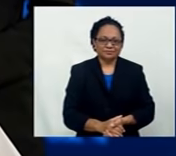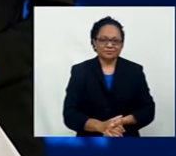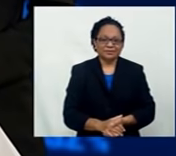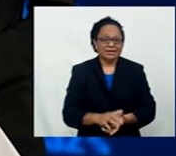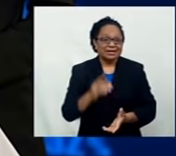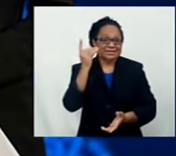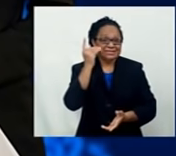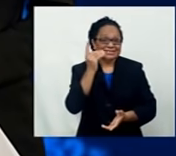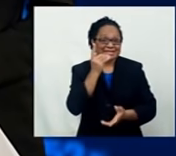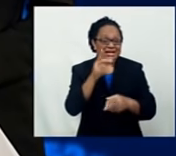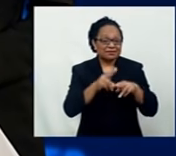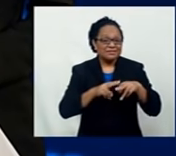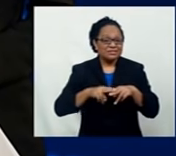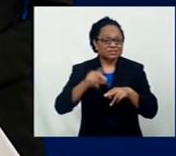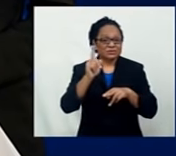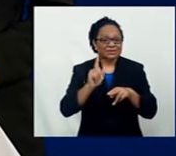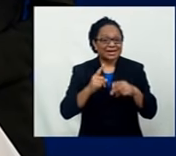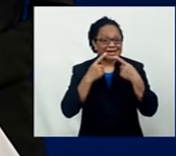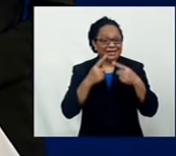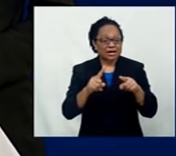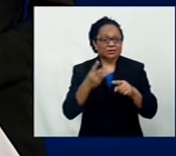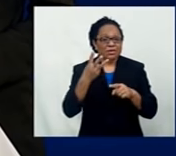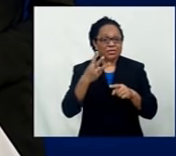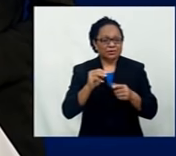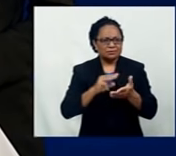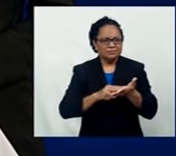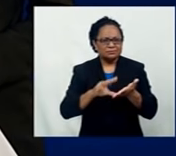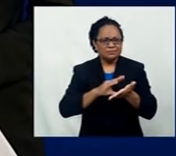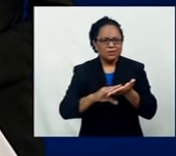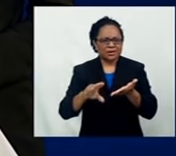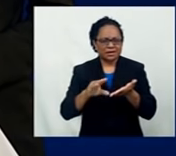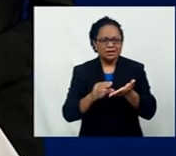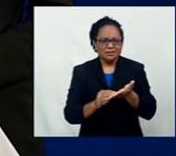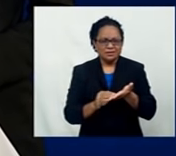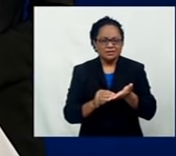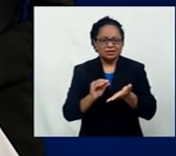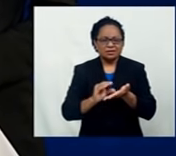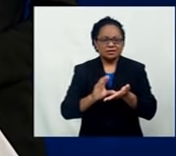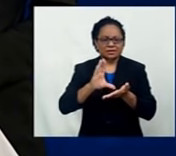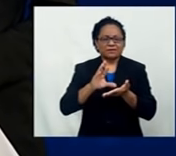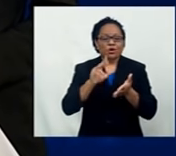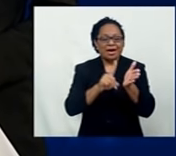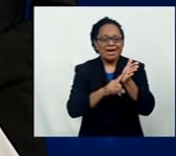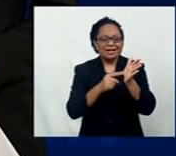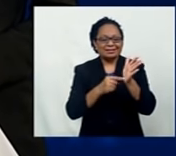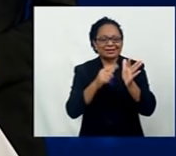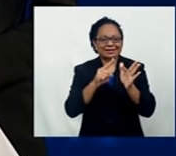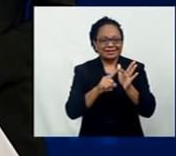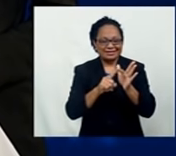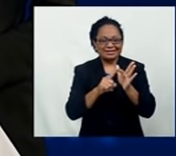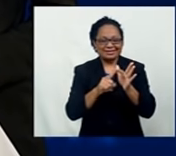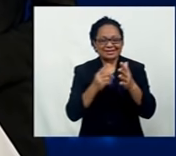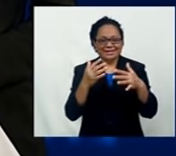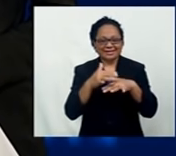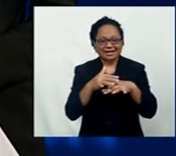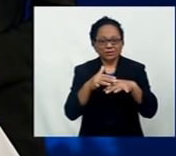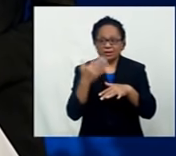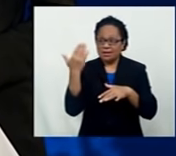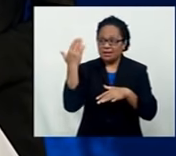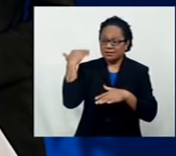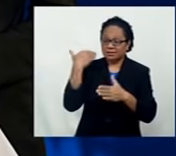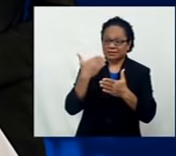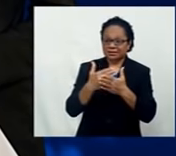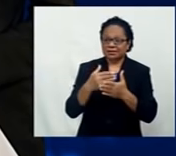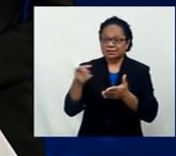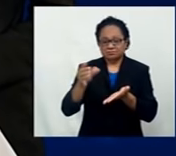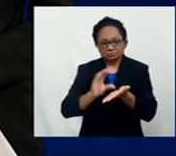Digicel Fiji today announced a further $13 million upgrade to its LTE network. Over the last 2 years, the company has invested $30